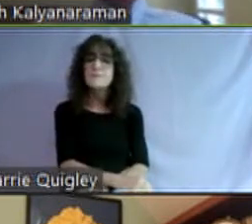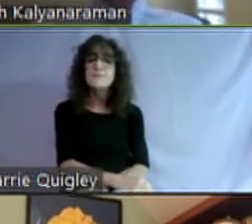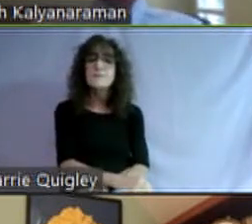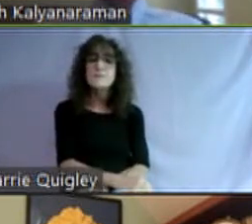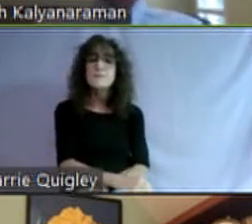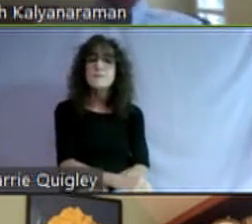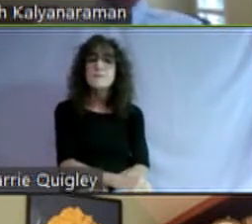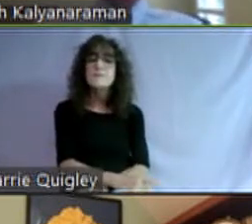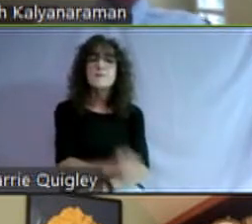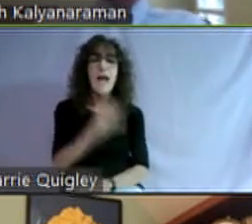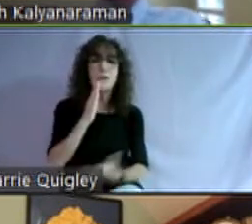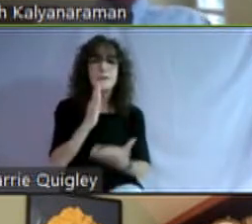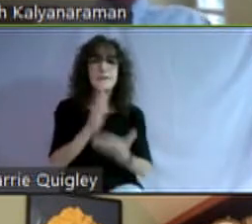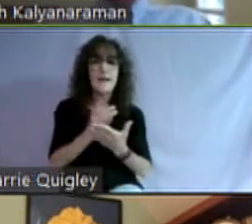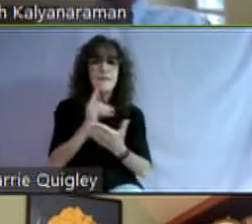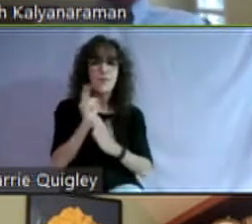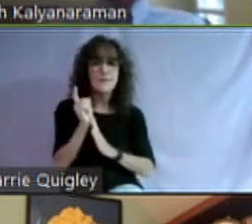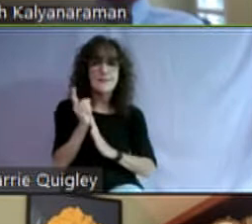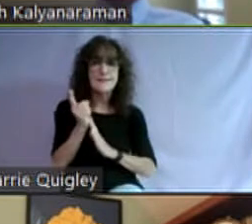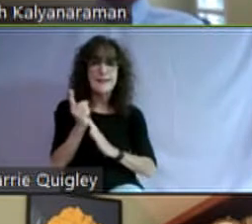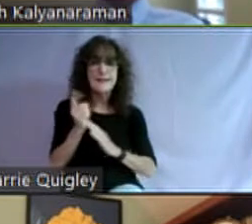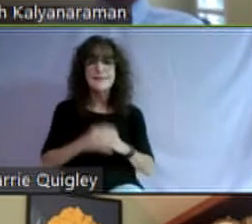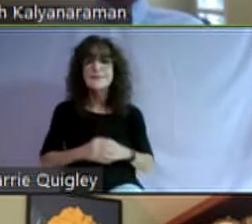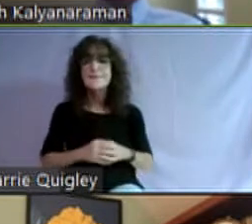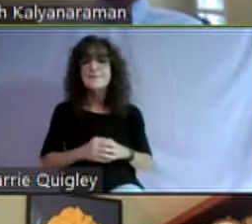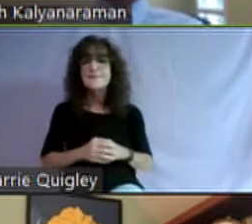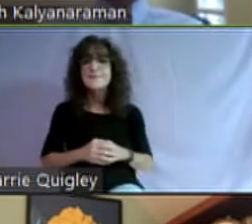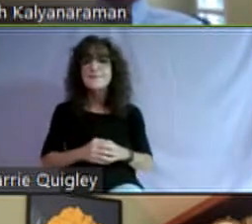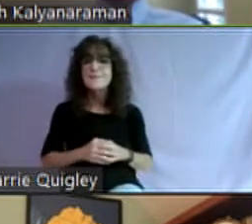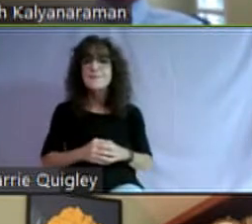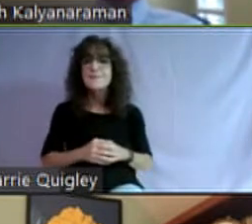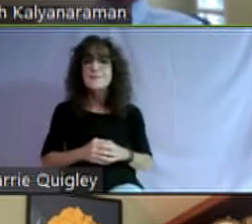So I'm going to stop there for a second